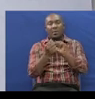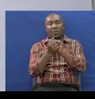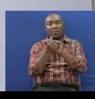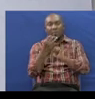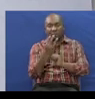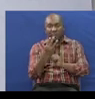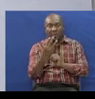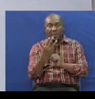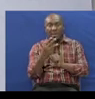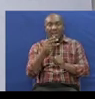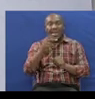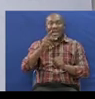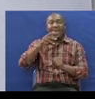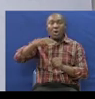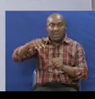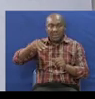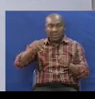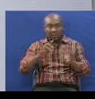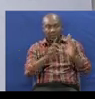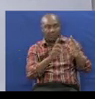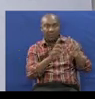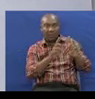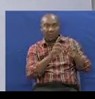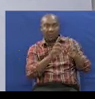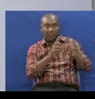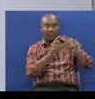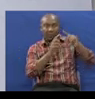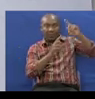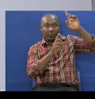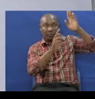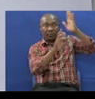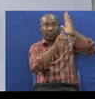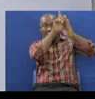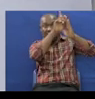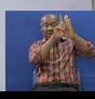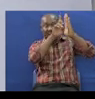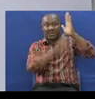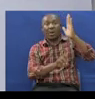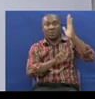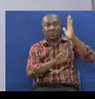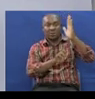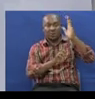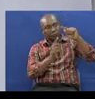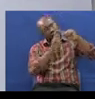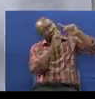Earth. The distance from west-east is at